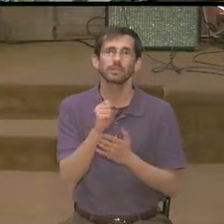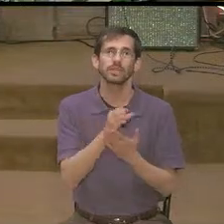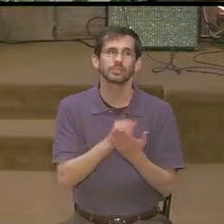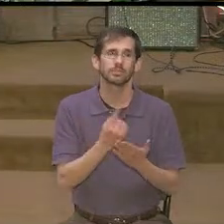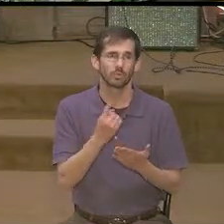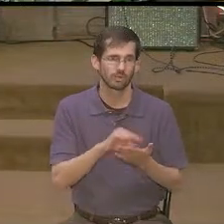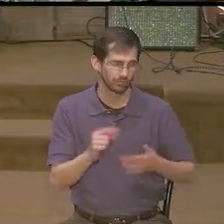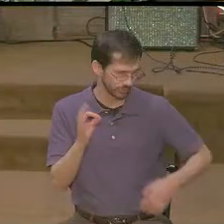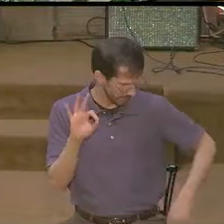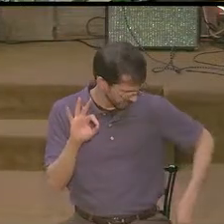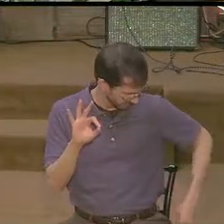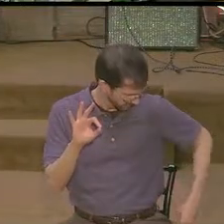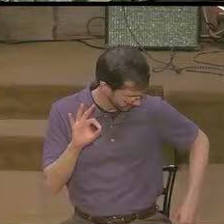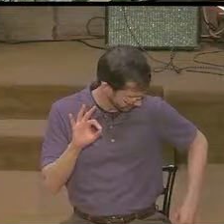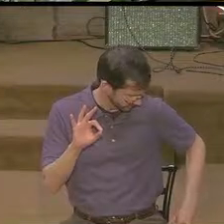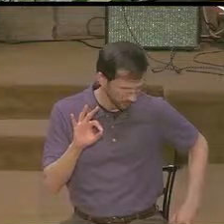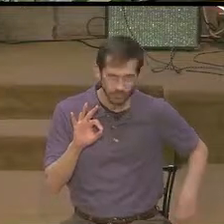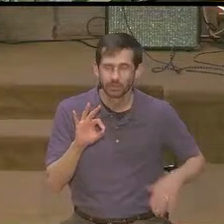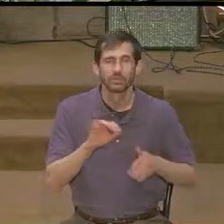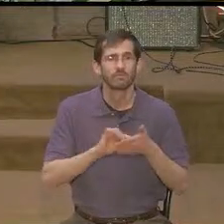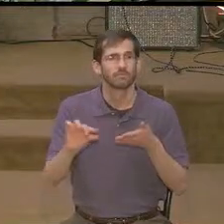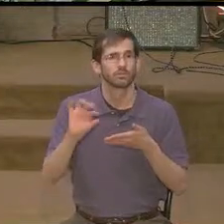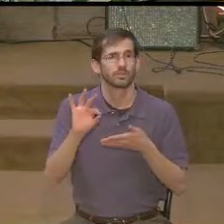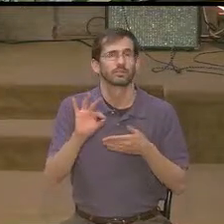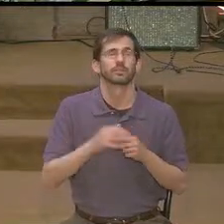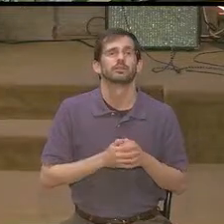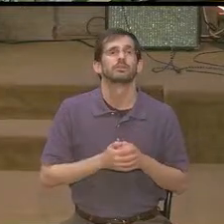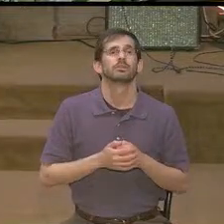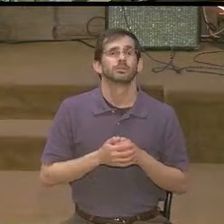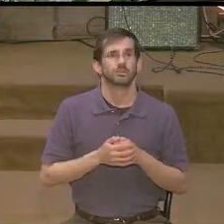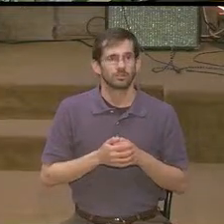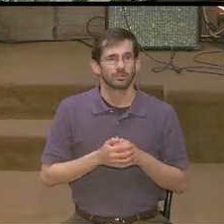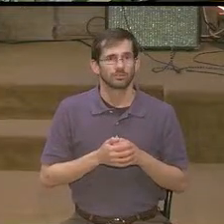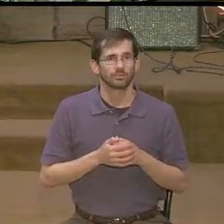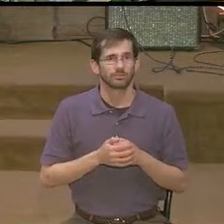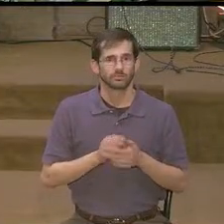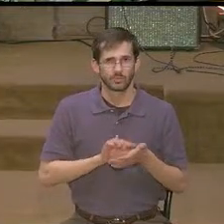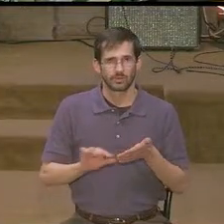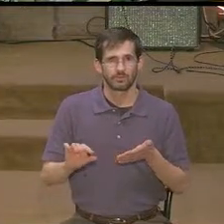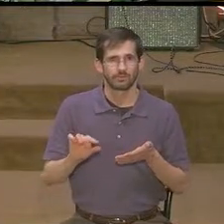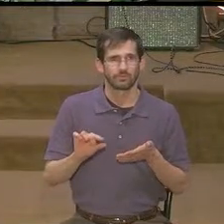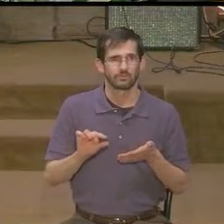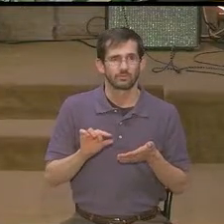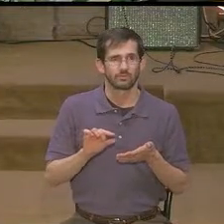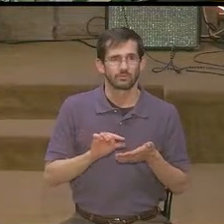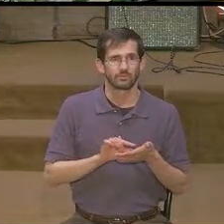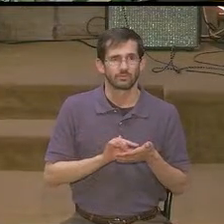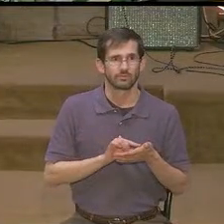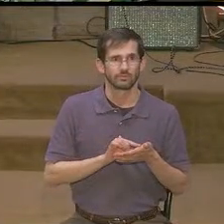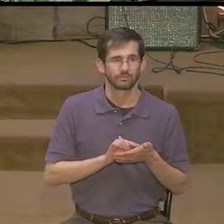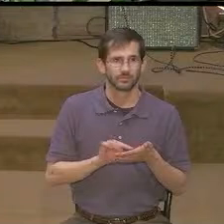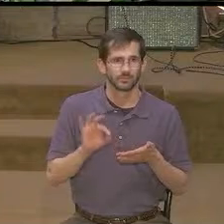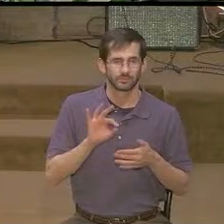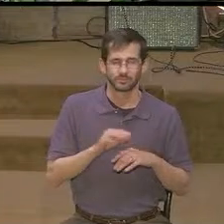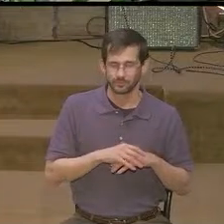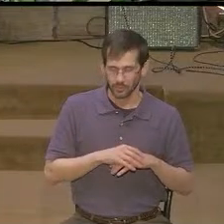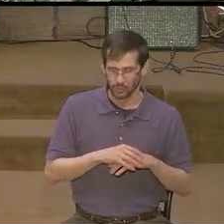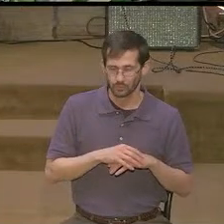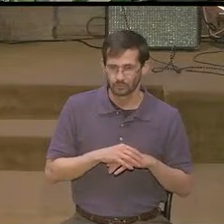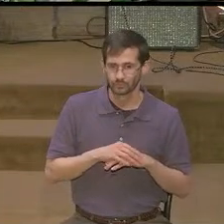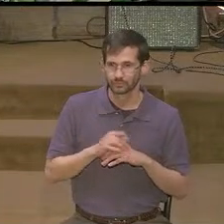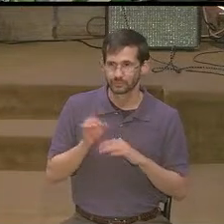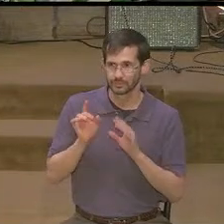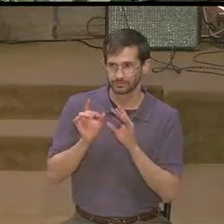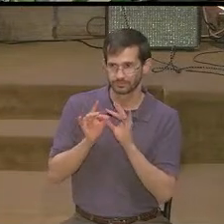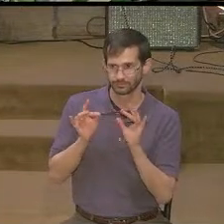Now, when he had spoken these things, verse 9, while they watched,